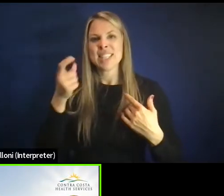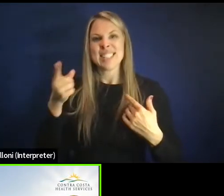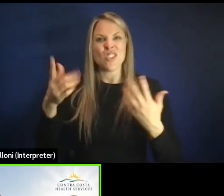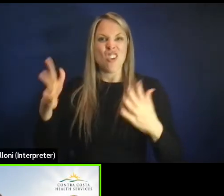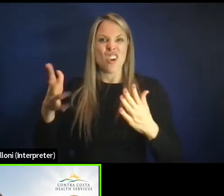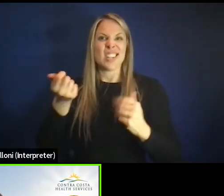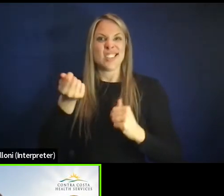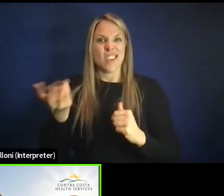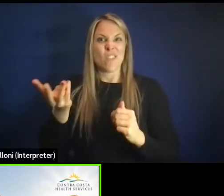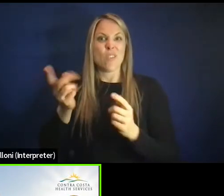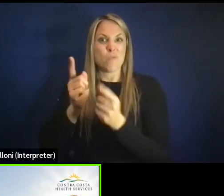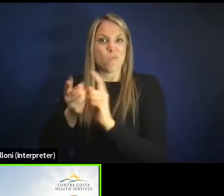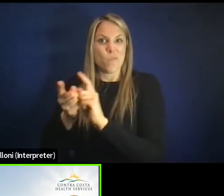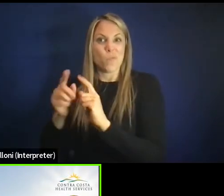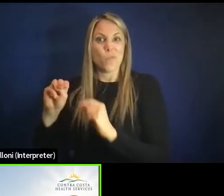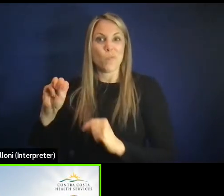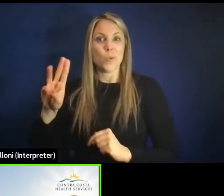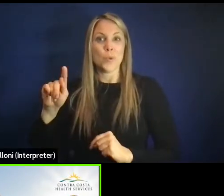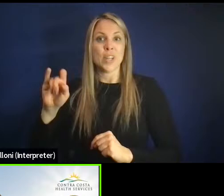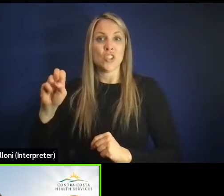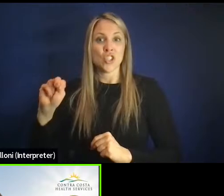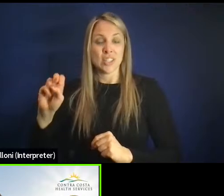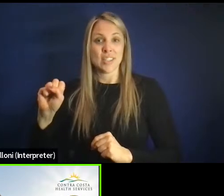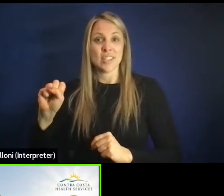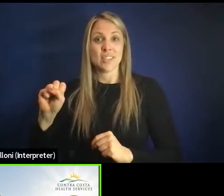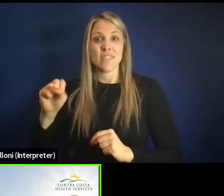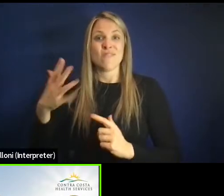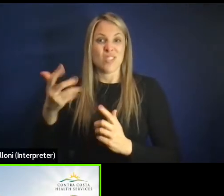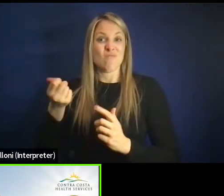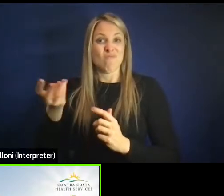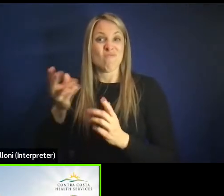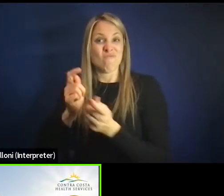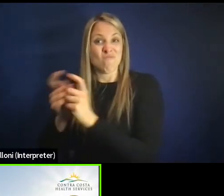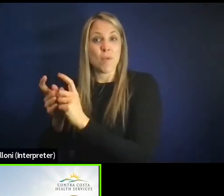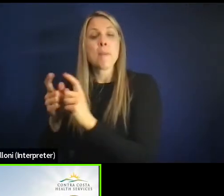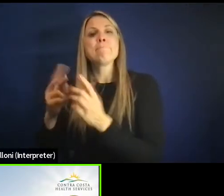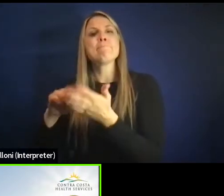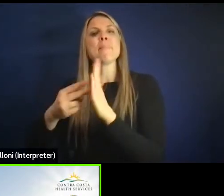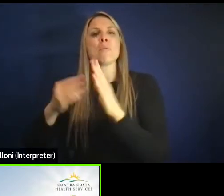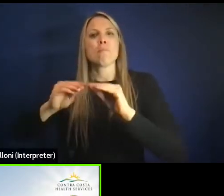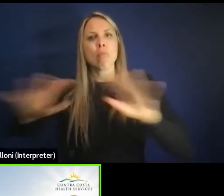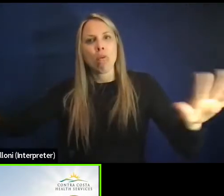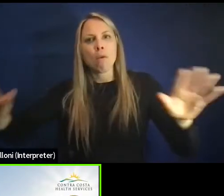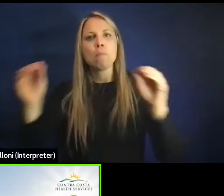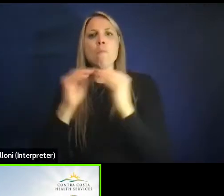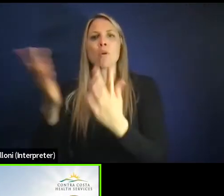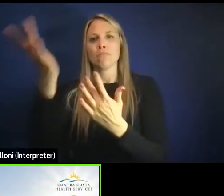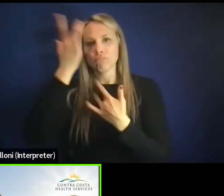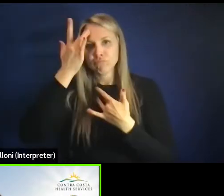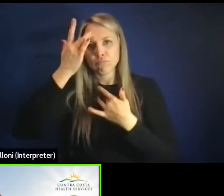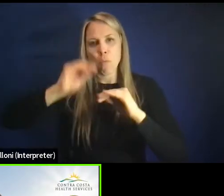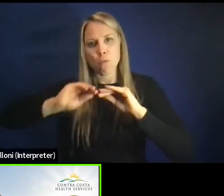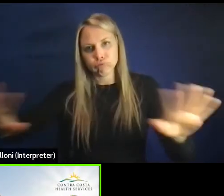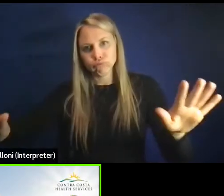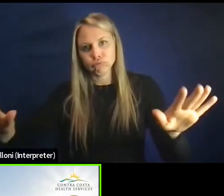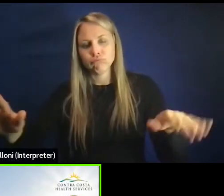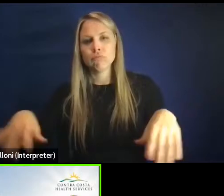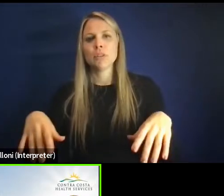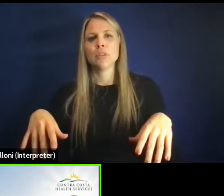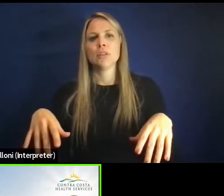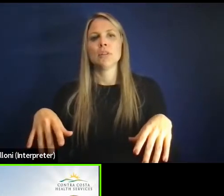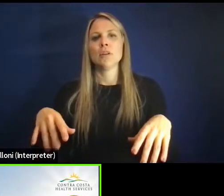mutations, and some of those mutations seem to make it spread more easily, be more contagious, and it seems to be